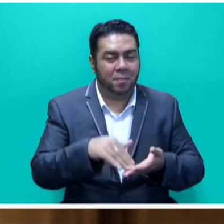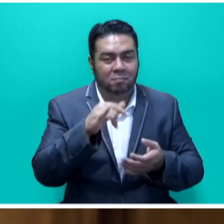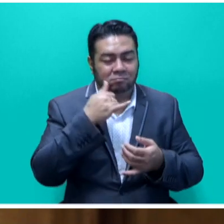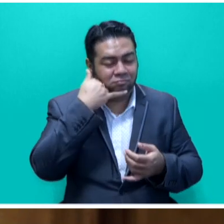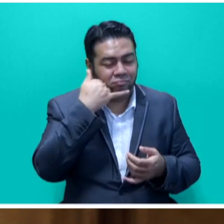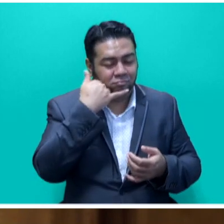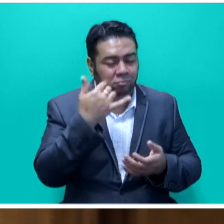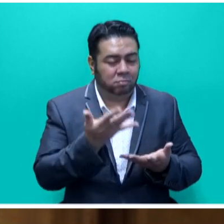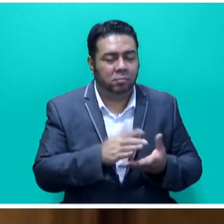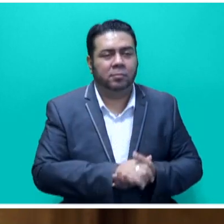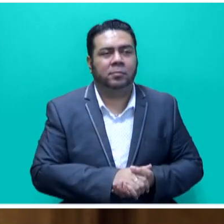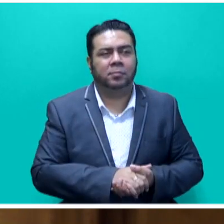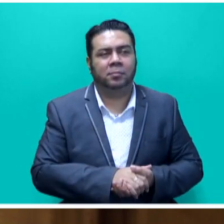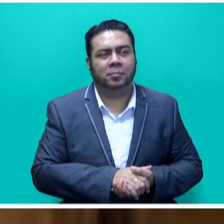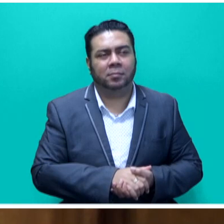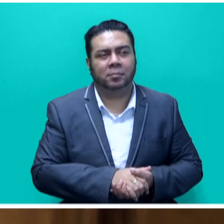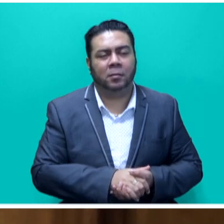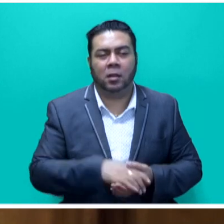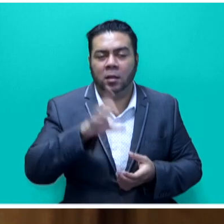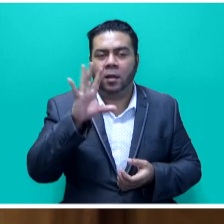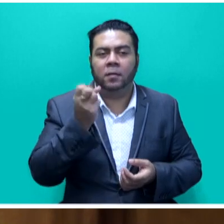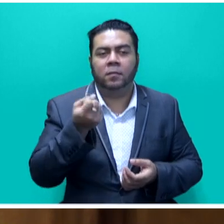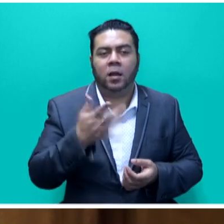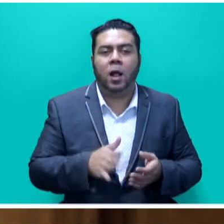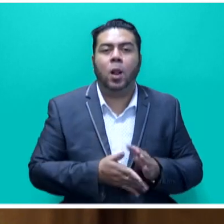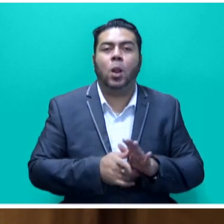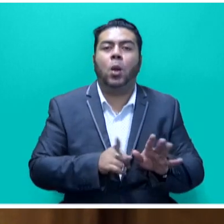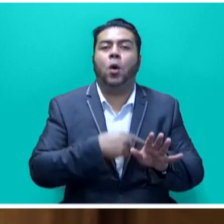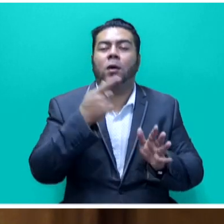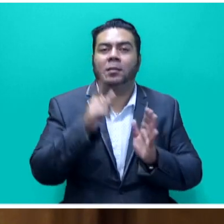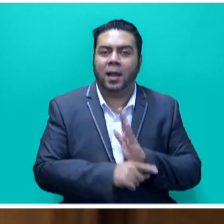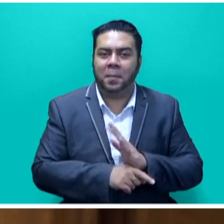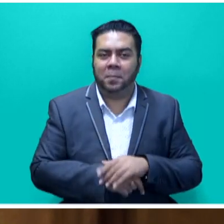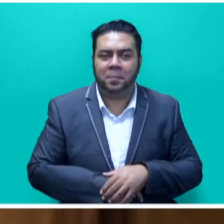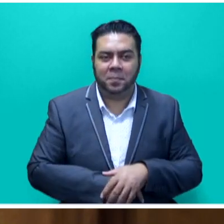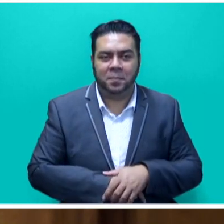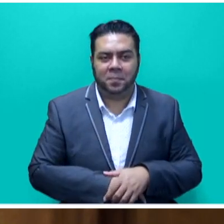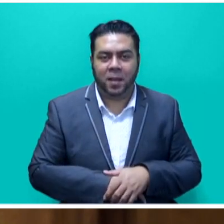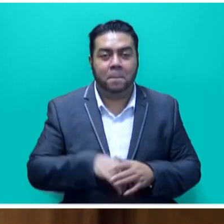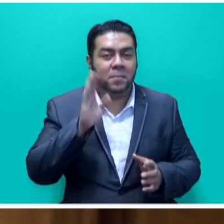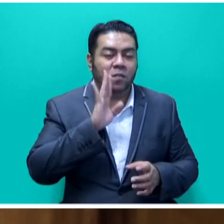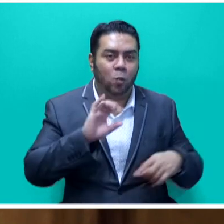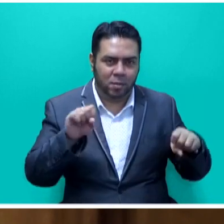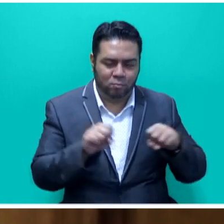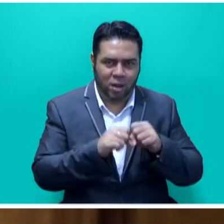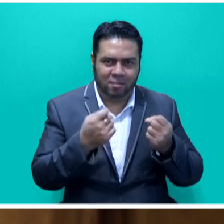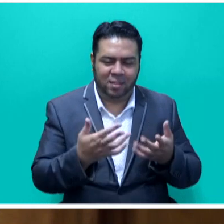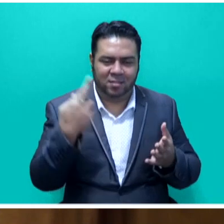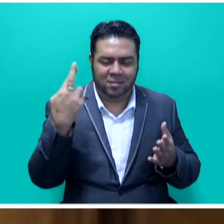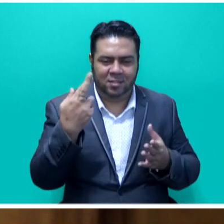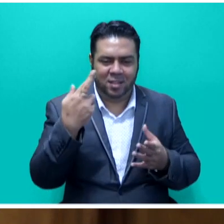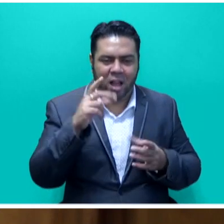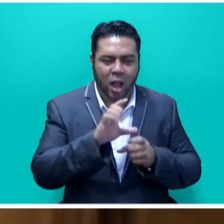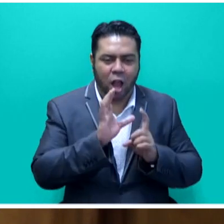course, it's going to take us a long time before we can break those patriarchal cultural norms that creates this imbalance